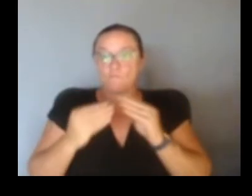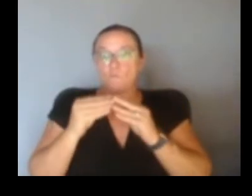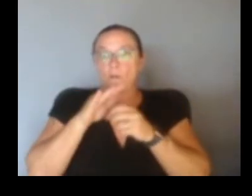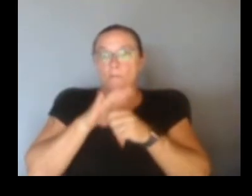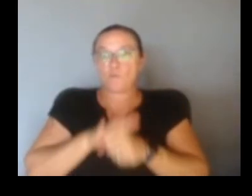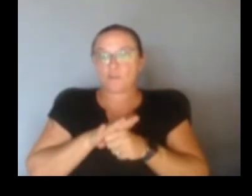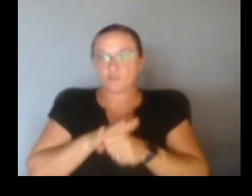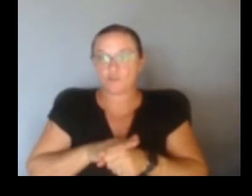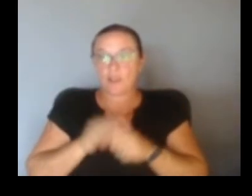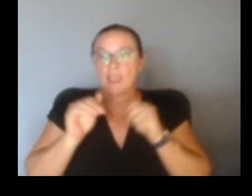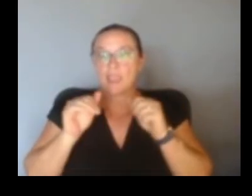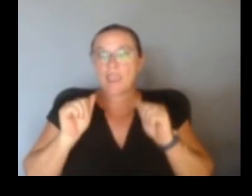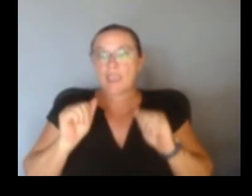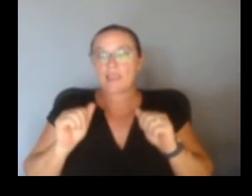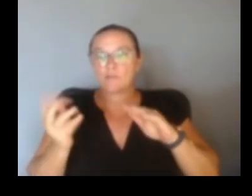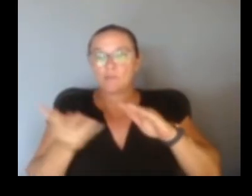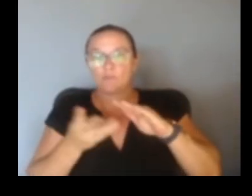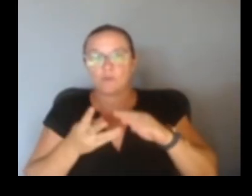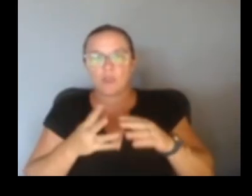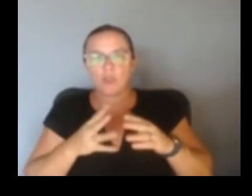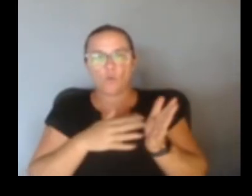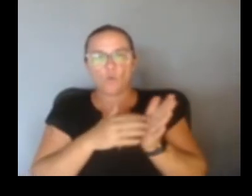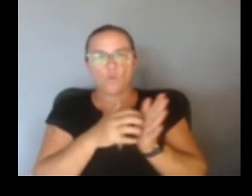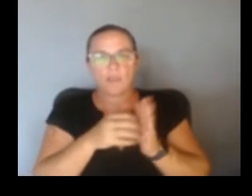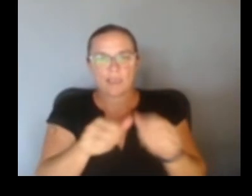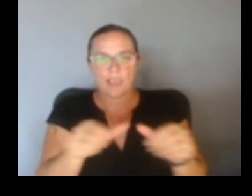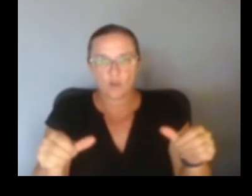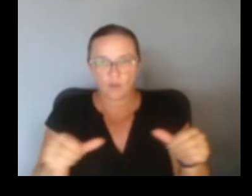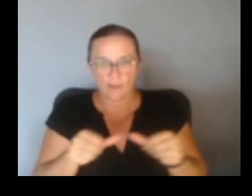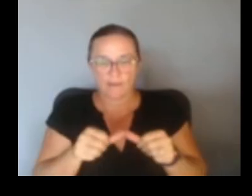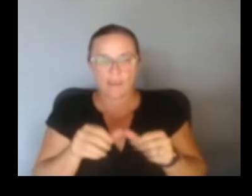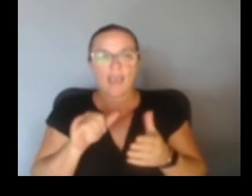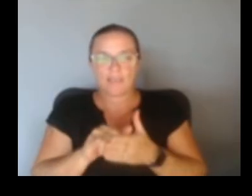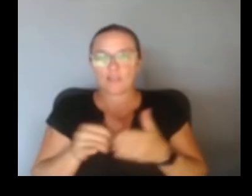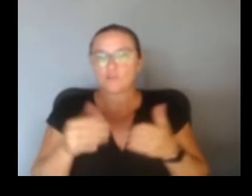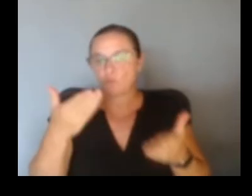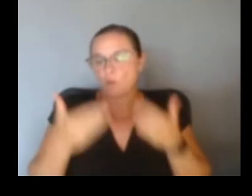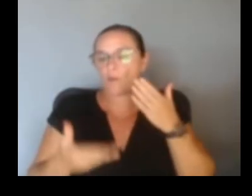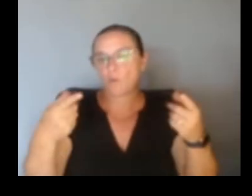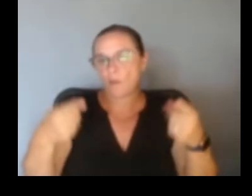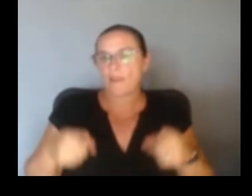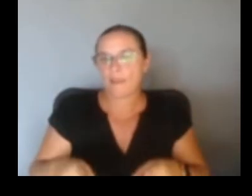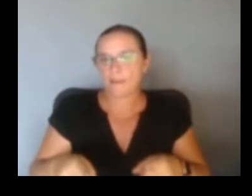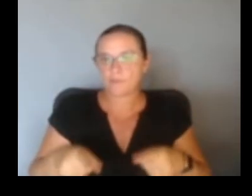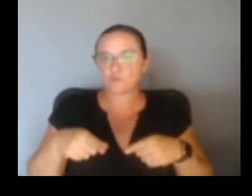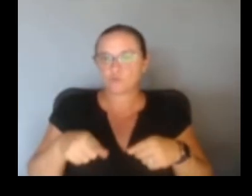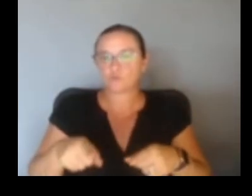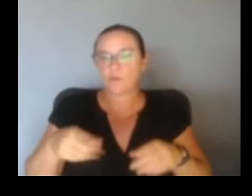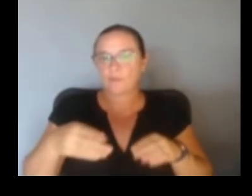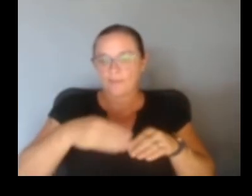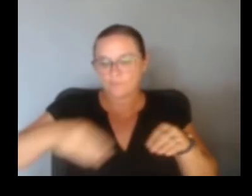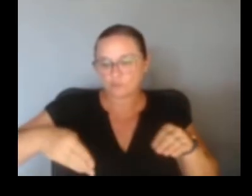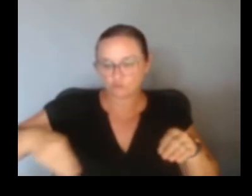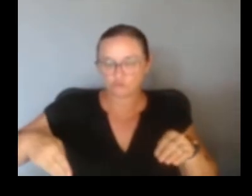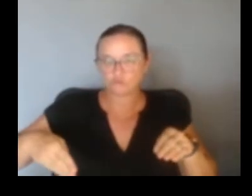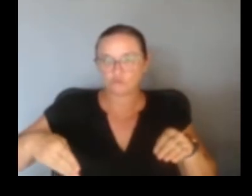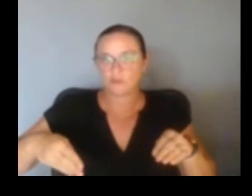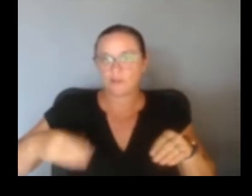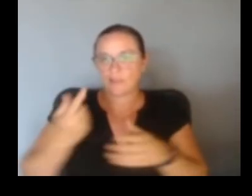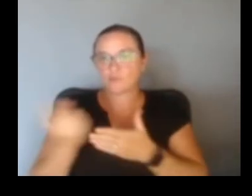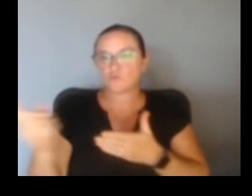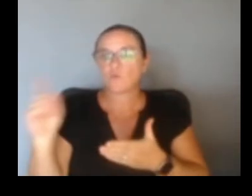and can be injected into weak areas. And that is likely what occurred during the fissure emplacement last